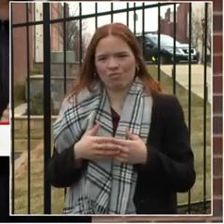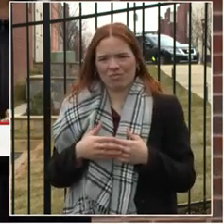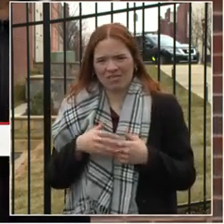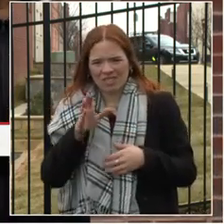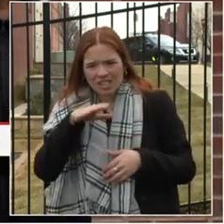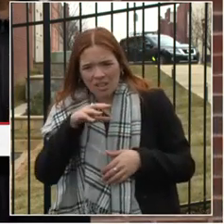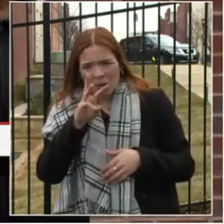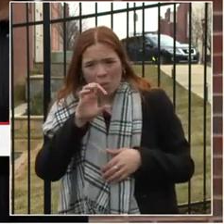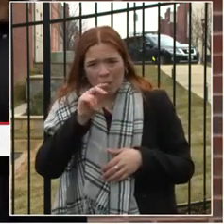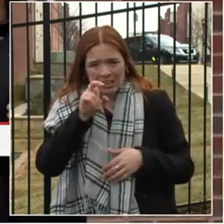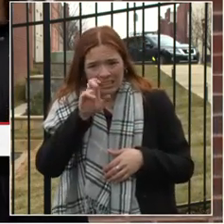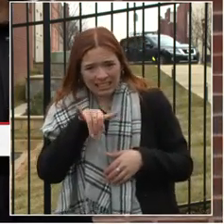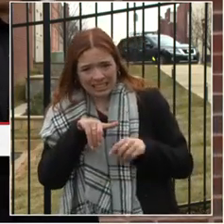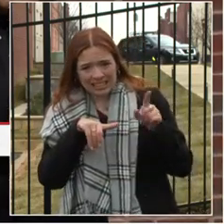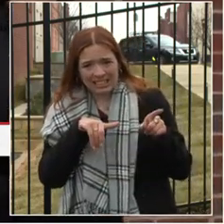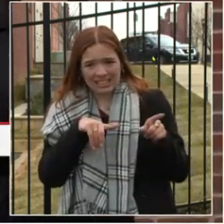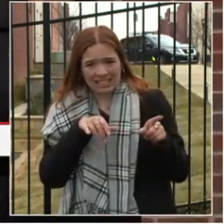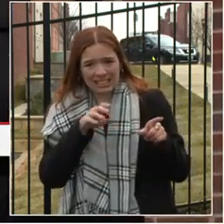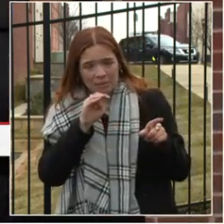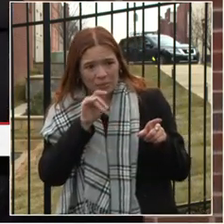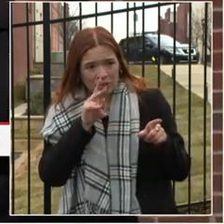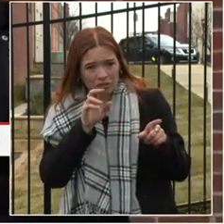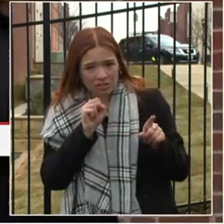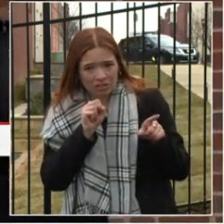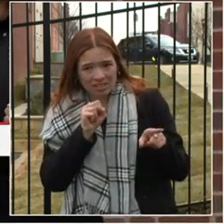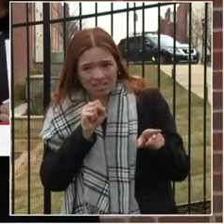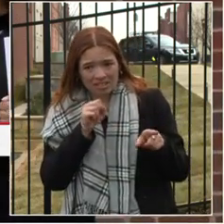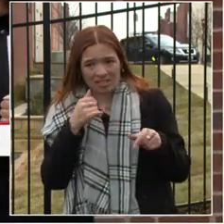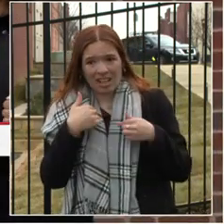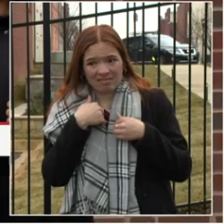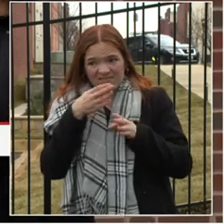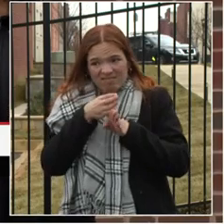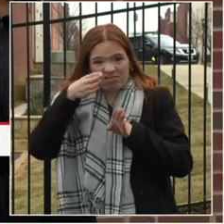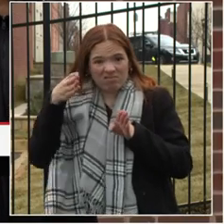Wesley from Chancellor's Row, our neighboring community.